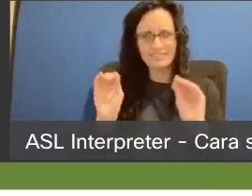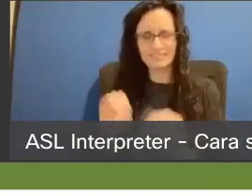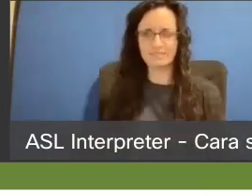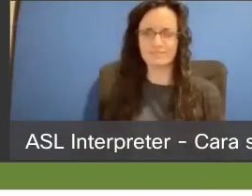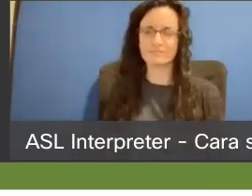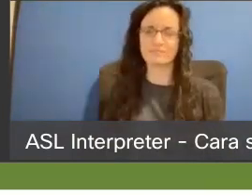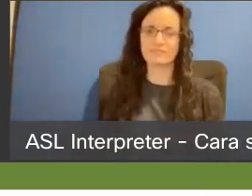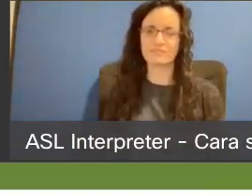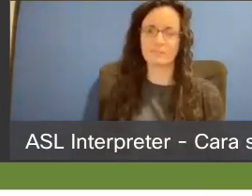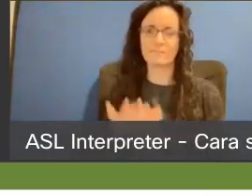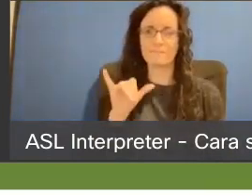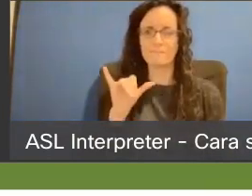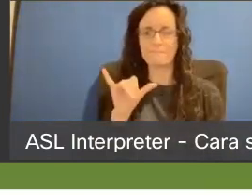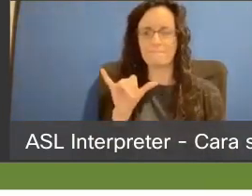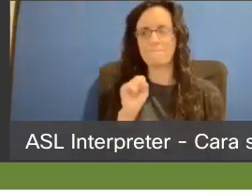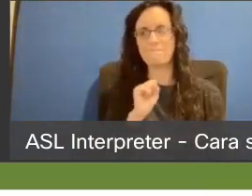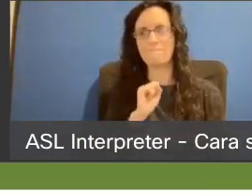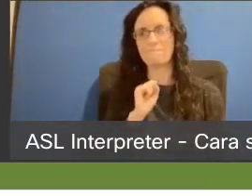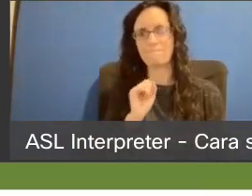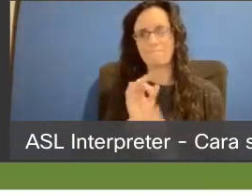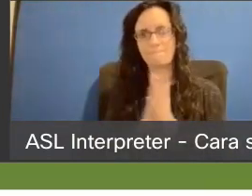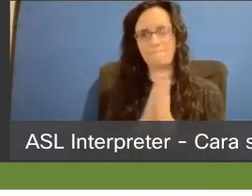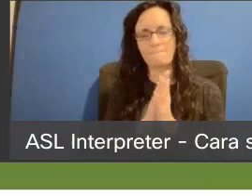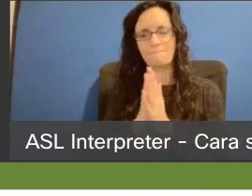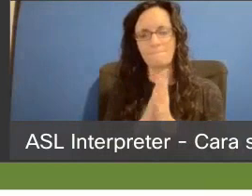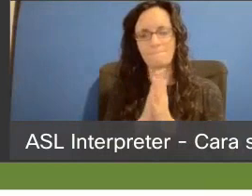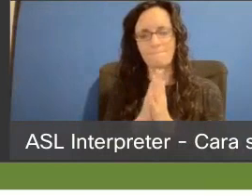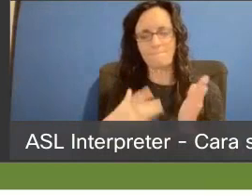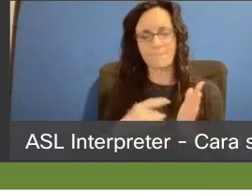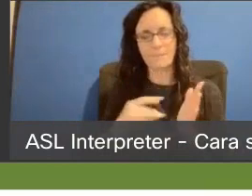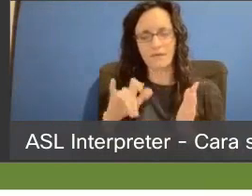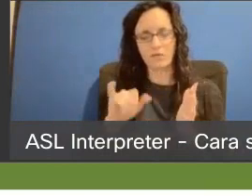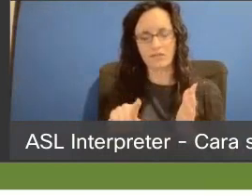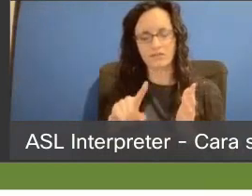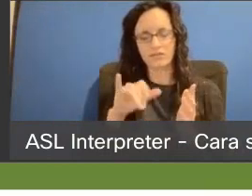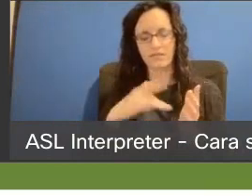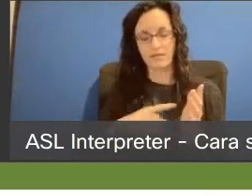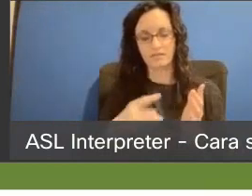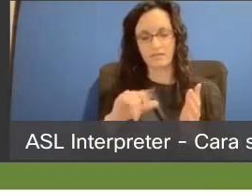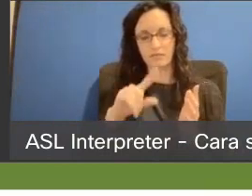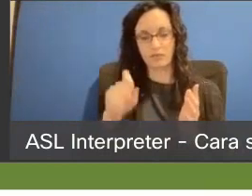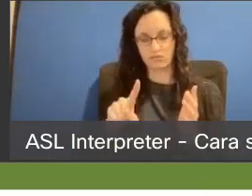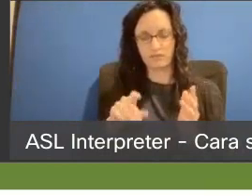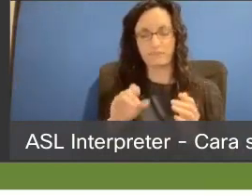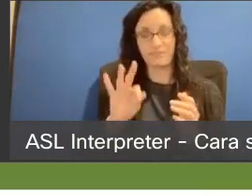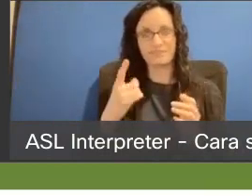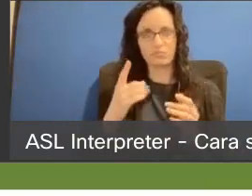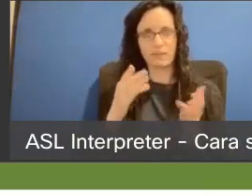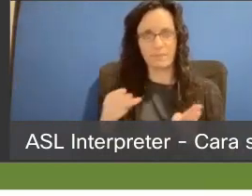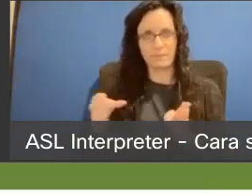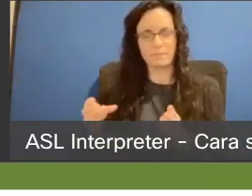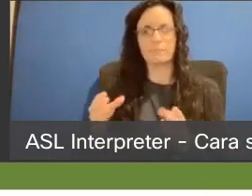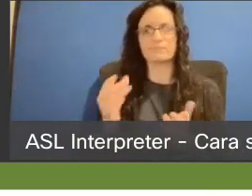At what point? So if someone, I like that question. So if someone's making preparations, they're going out, they're